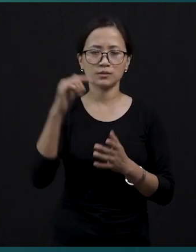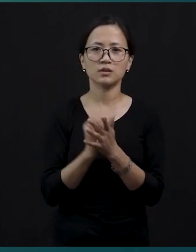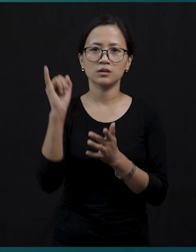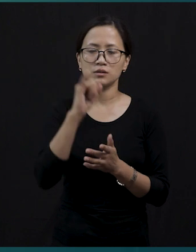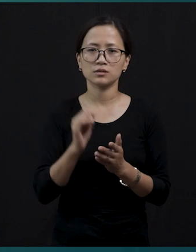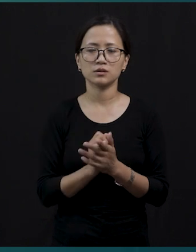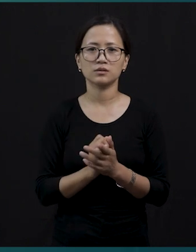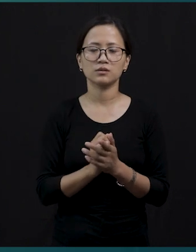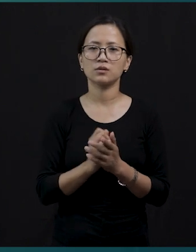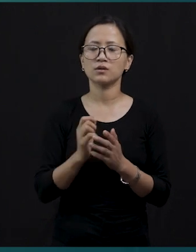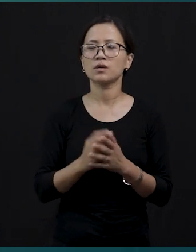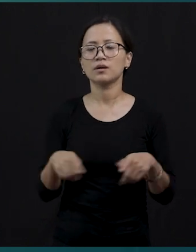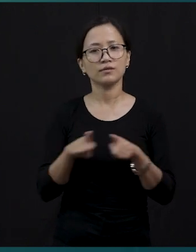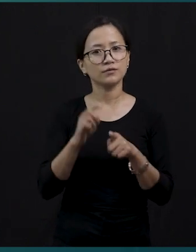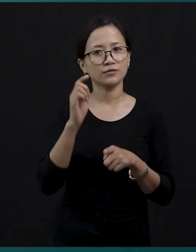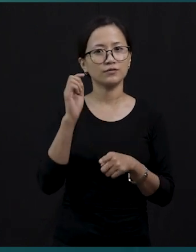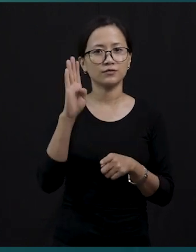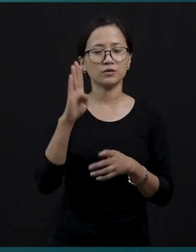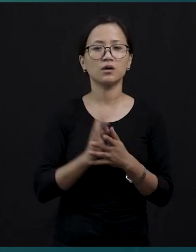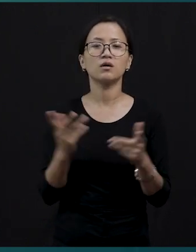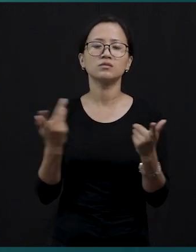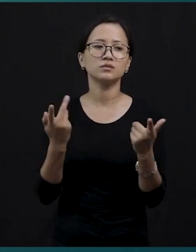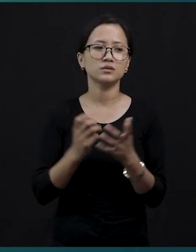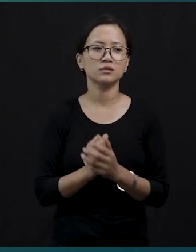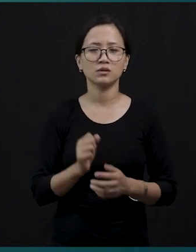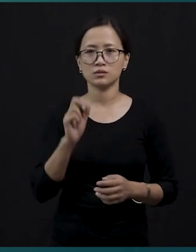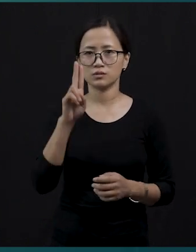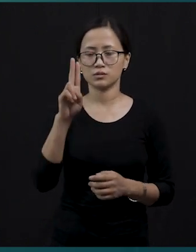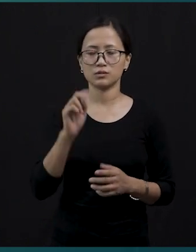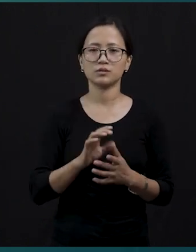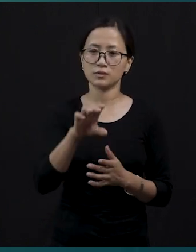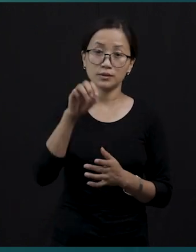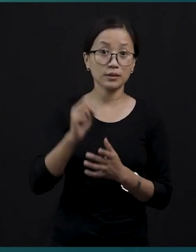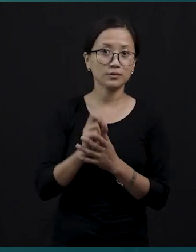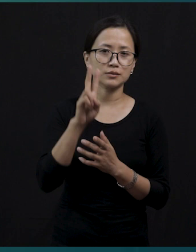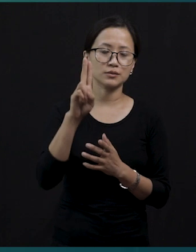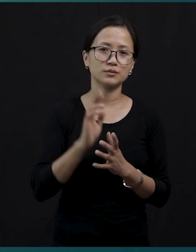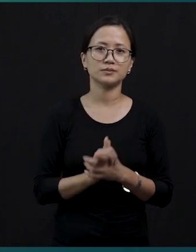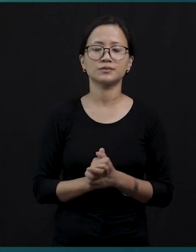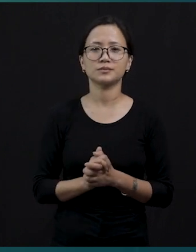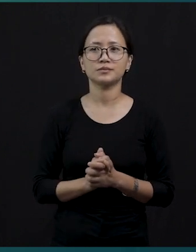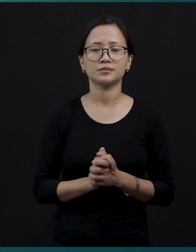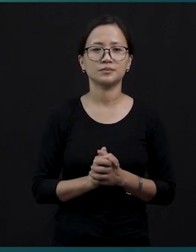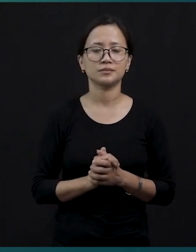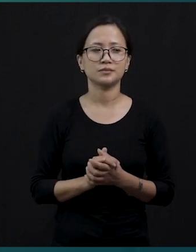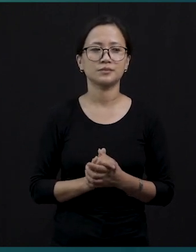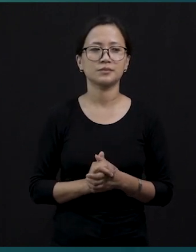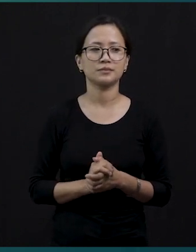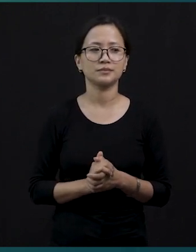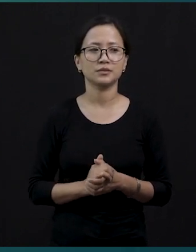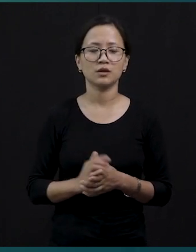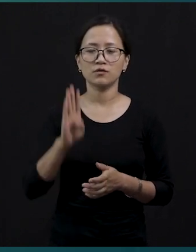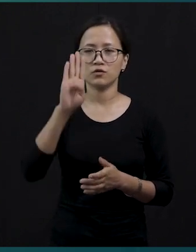6 and 4, how much you'll get if you minus 6 and 4? 6 minus 4, it will be 2,